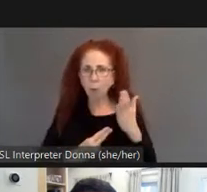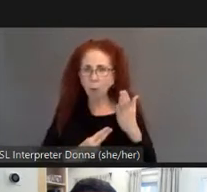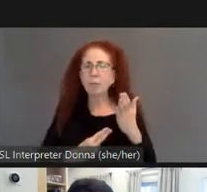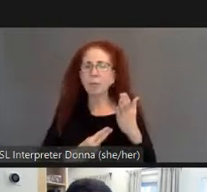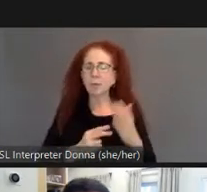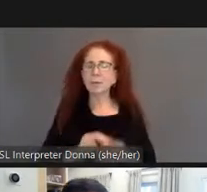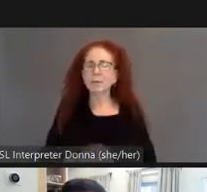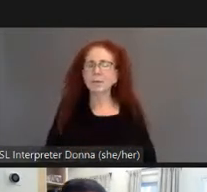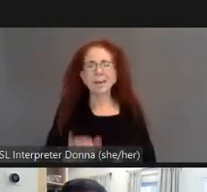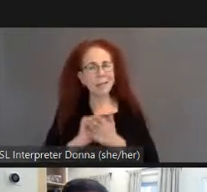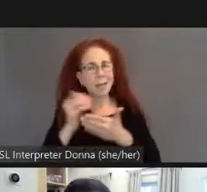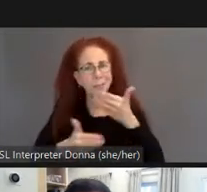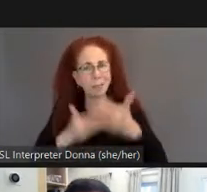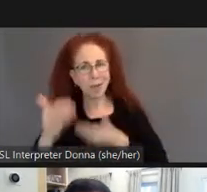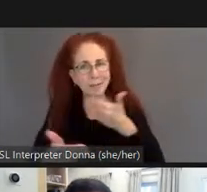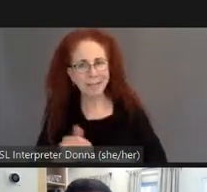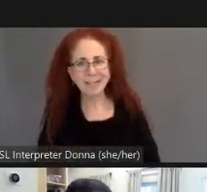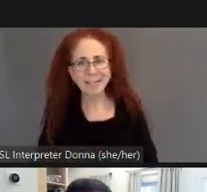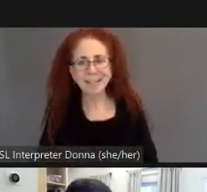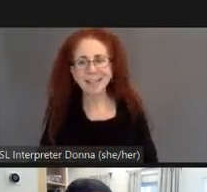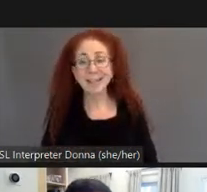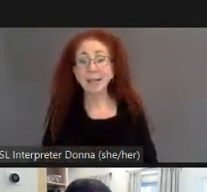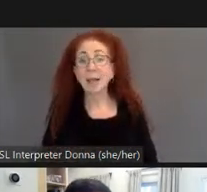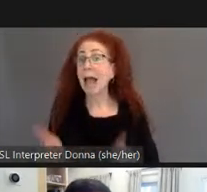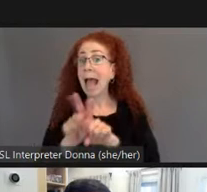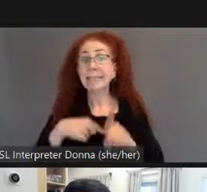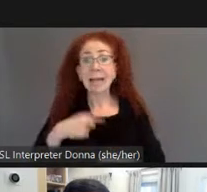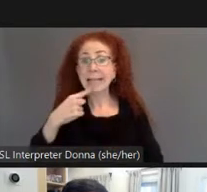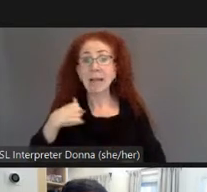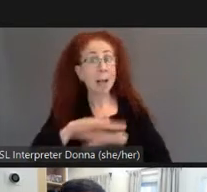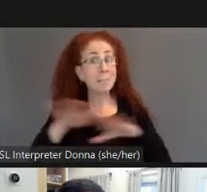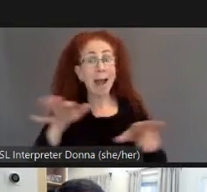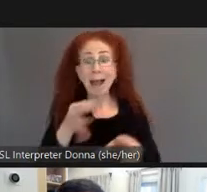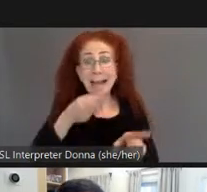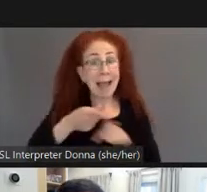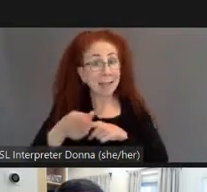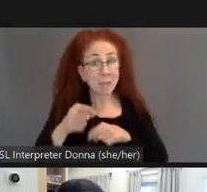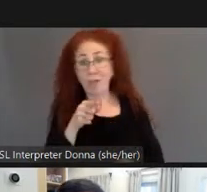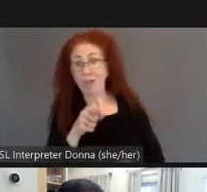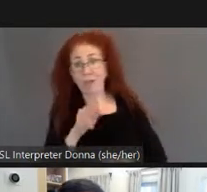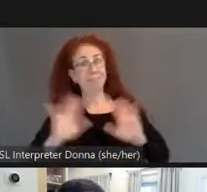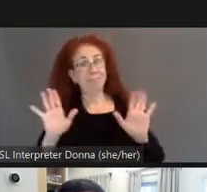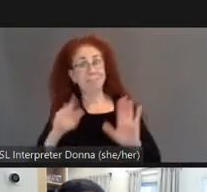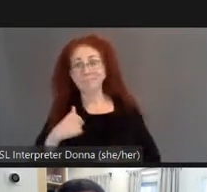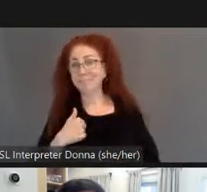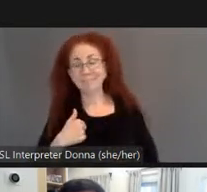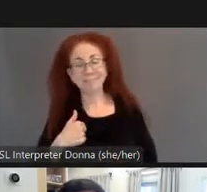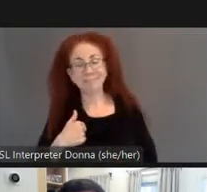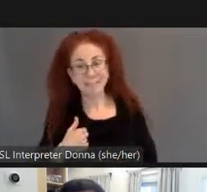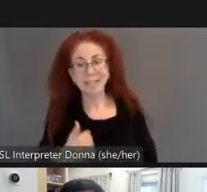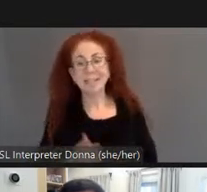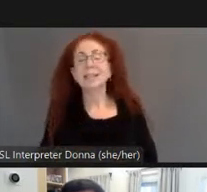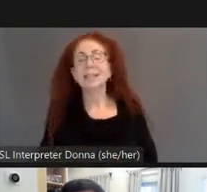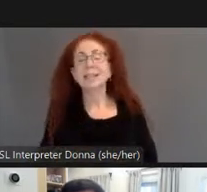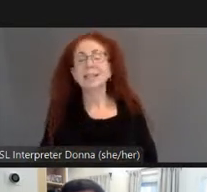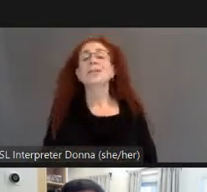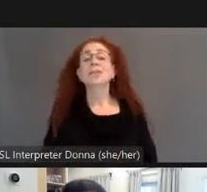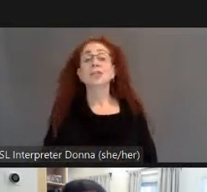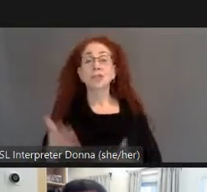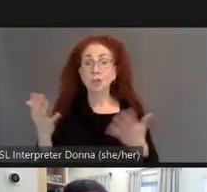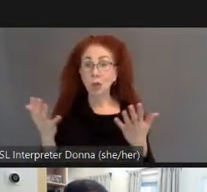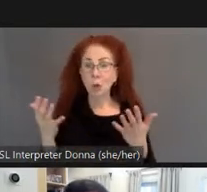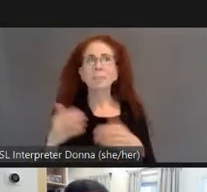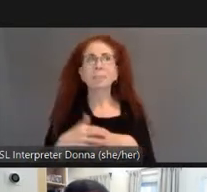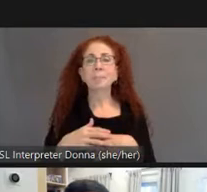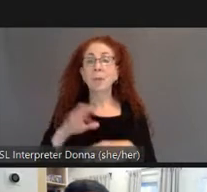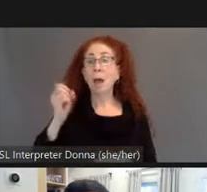of this happens. And as I said, I'm not an expert. So what we'll do, and